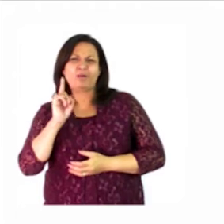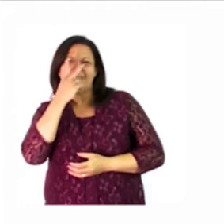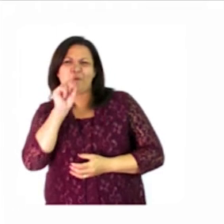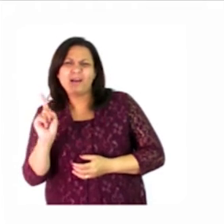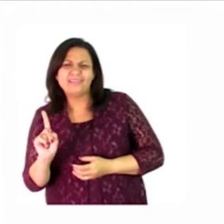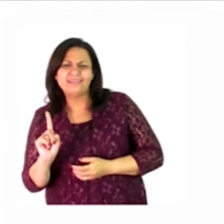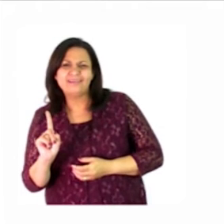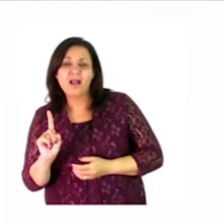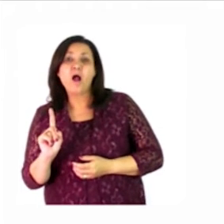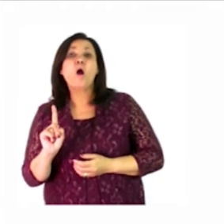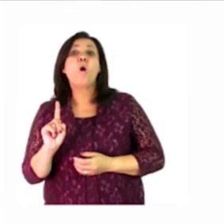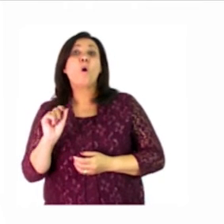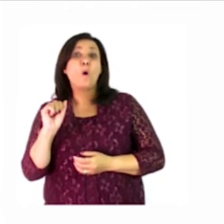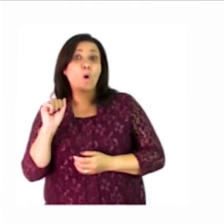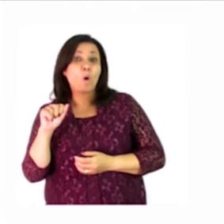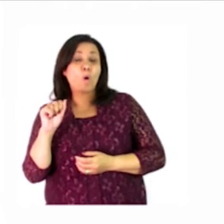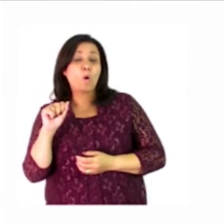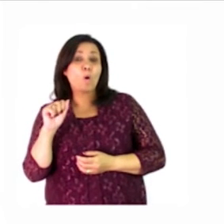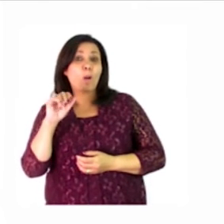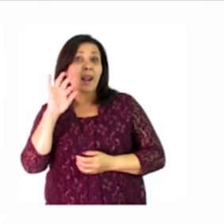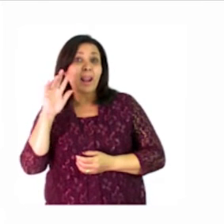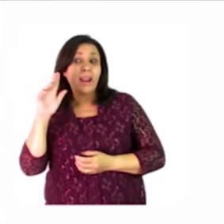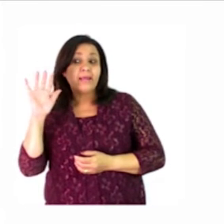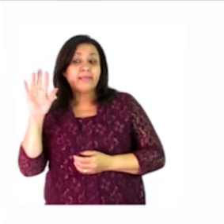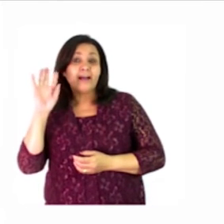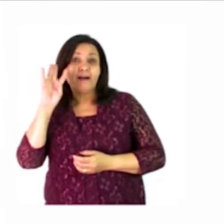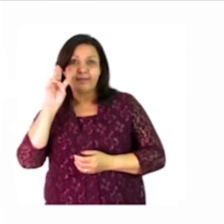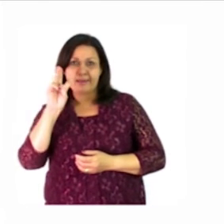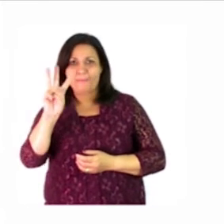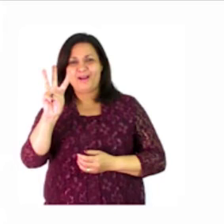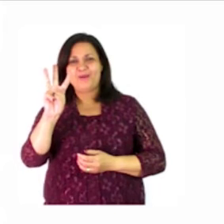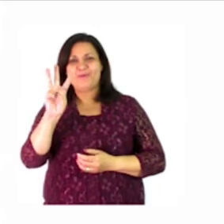see? We see letter W.